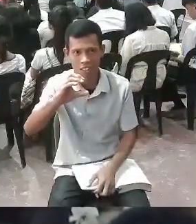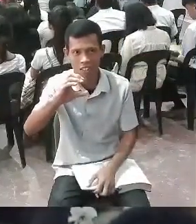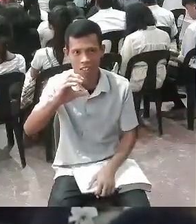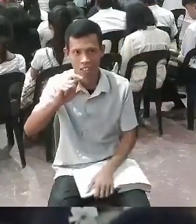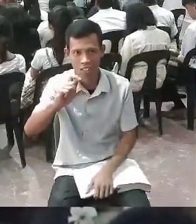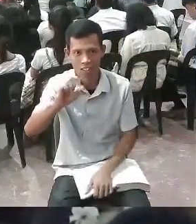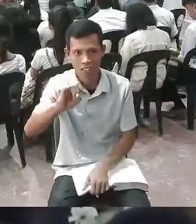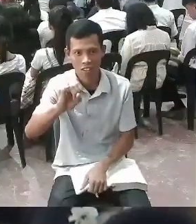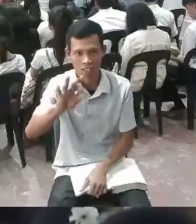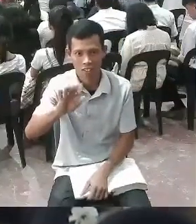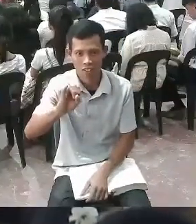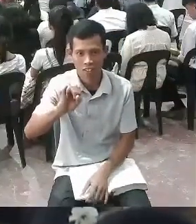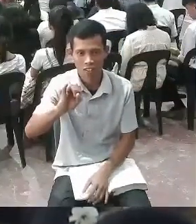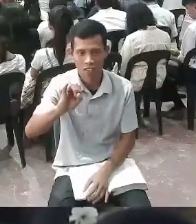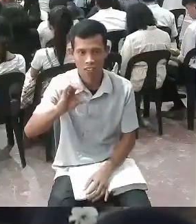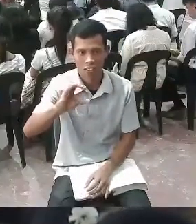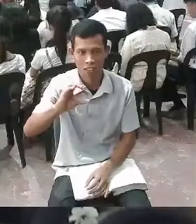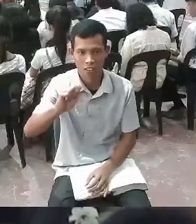justified.